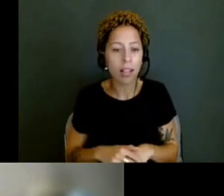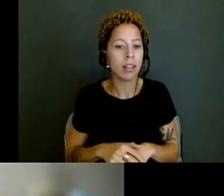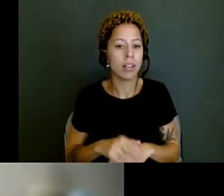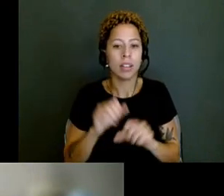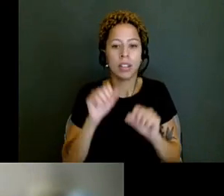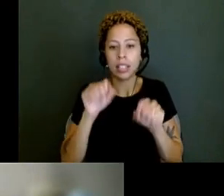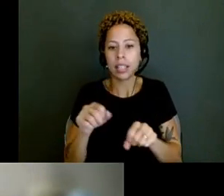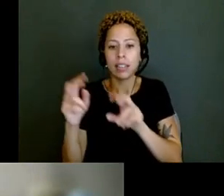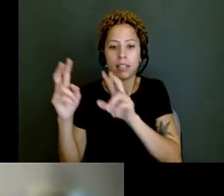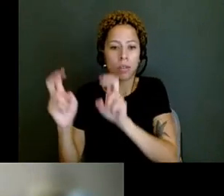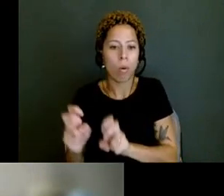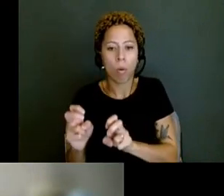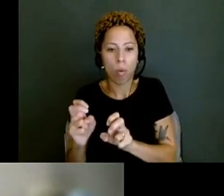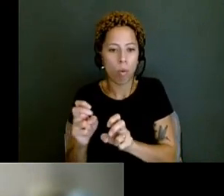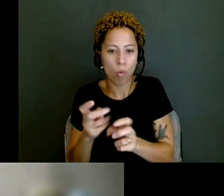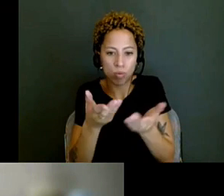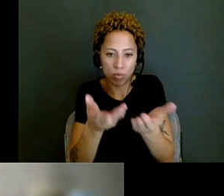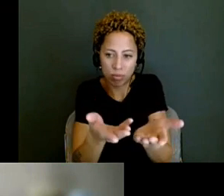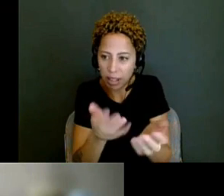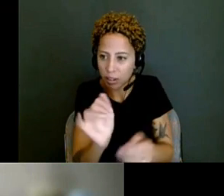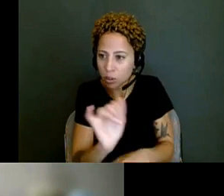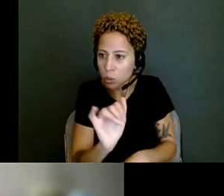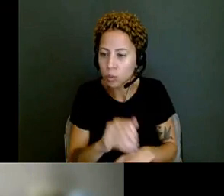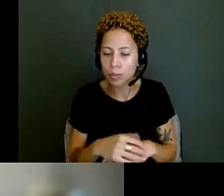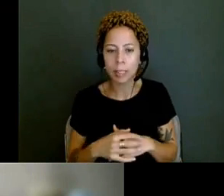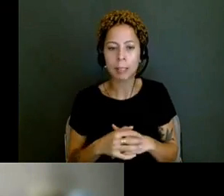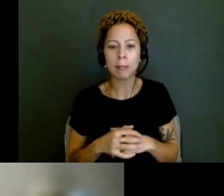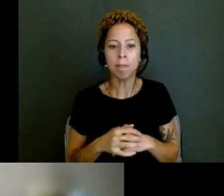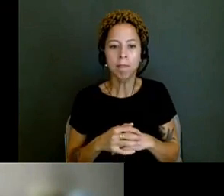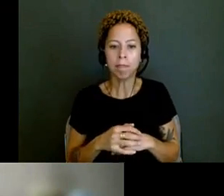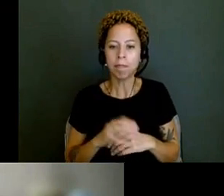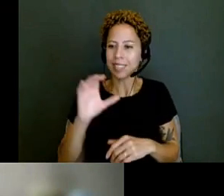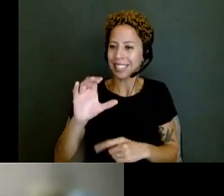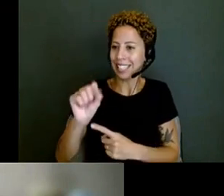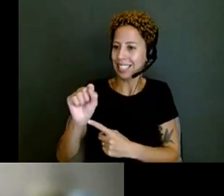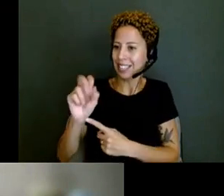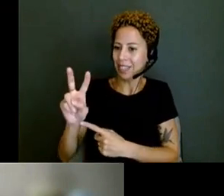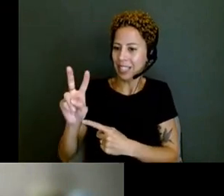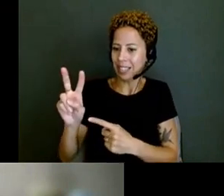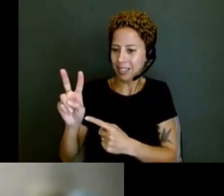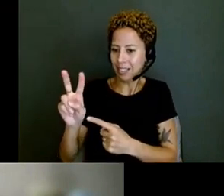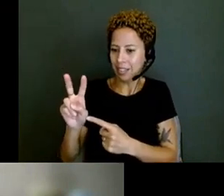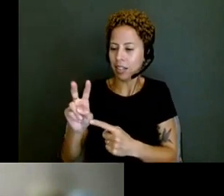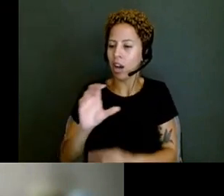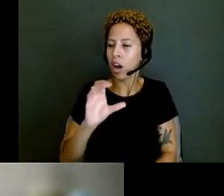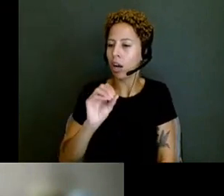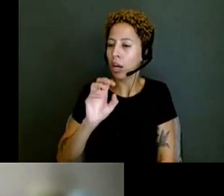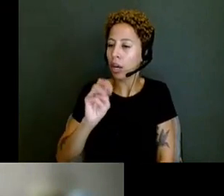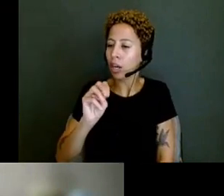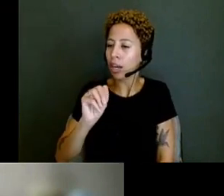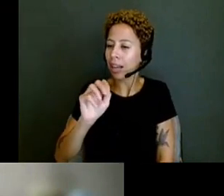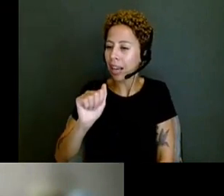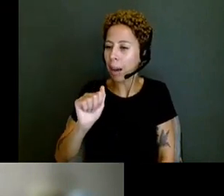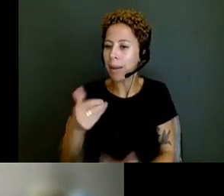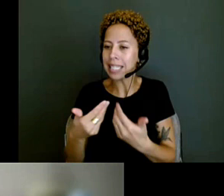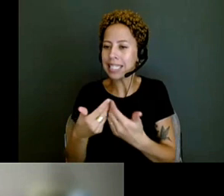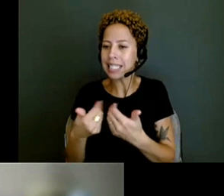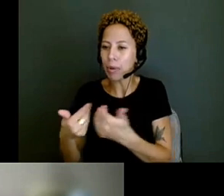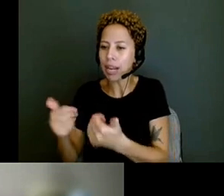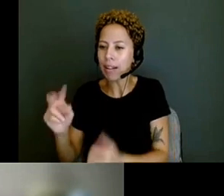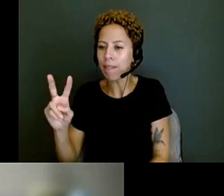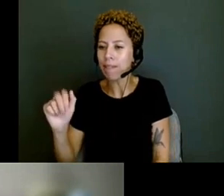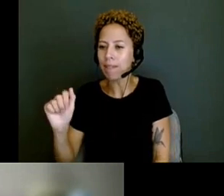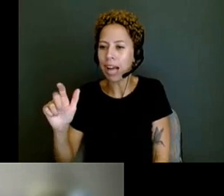a CSV file right from here. If you're not familiar, CSV is comma separated values. So that is commonly opened in an